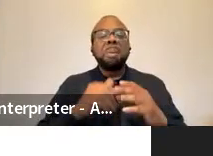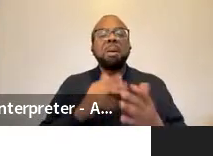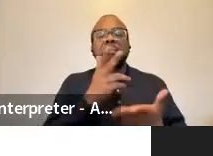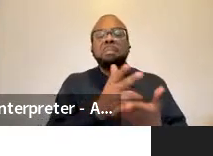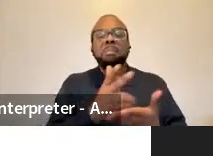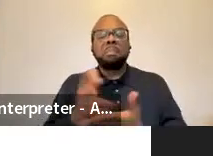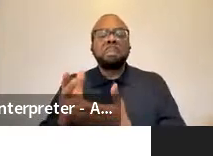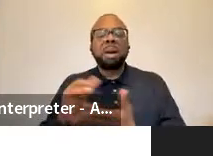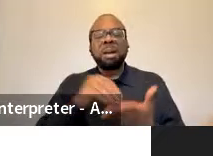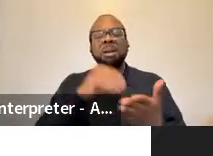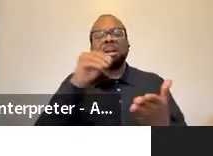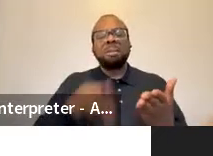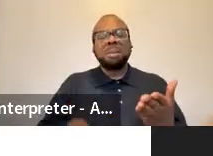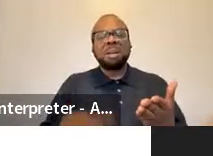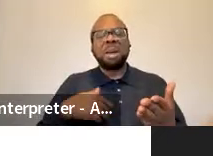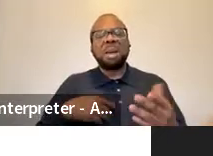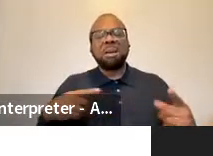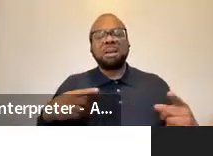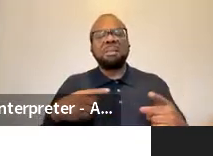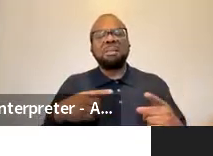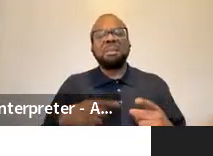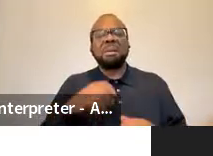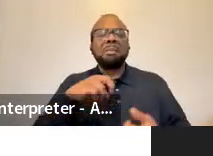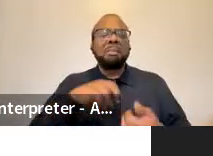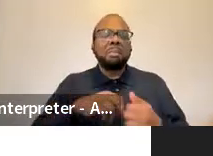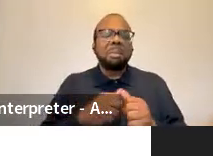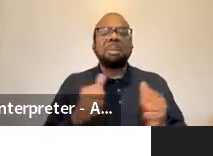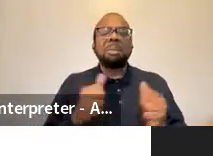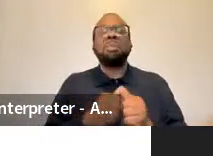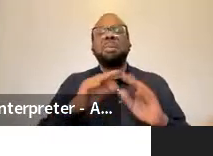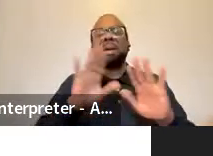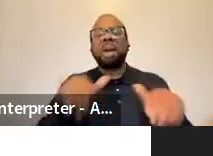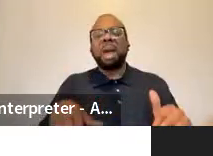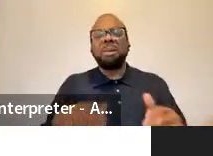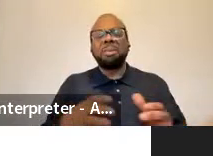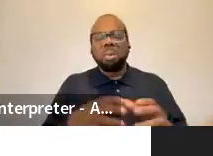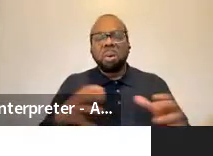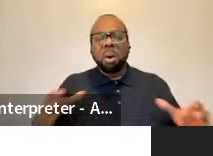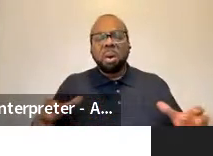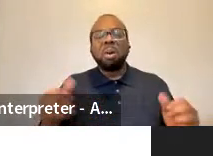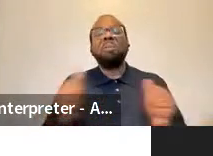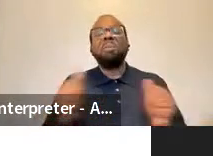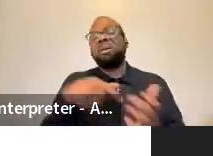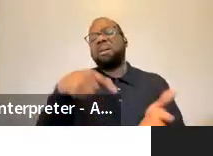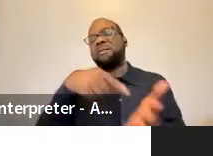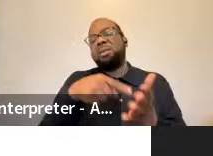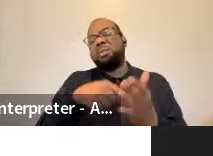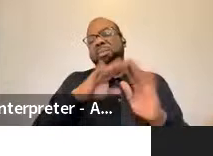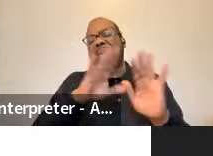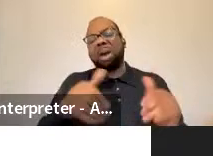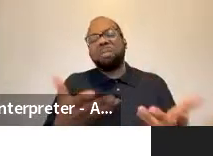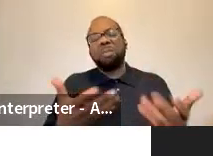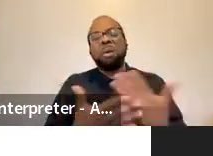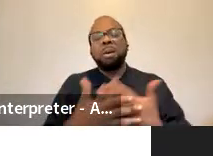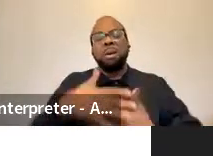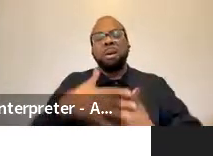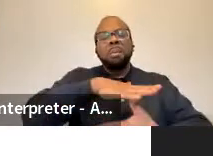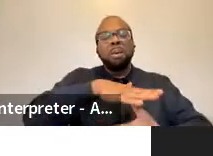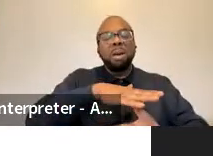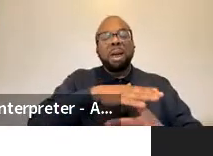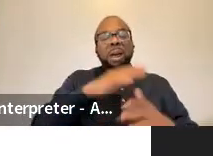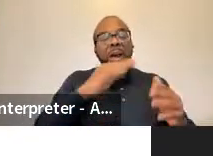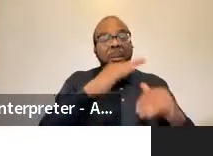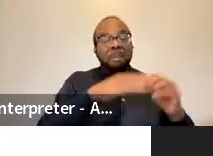and is an obstacle to housing growth, especially affordable housing. We want to prioritize housing over parking.